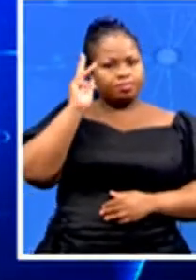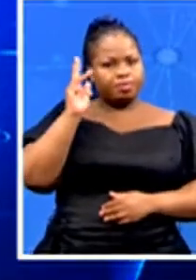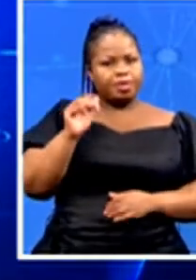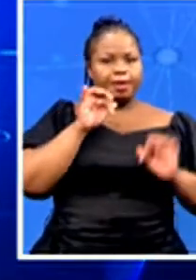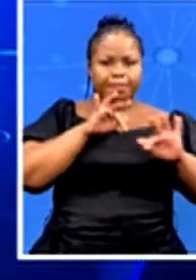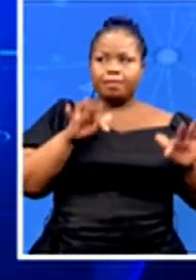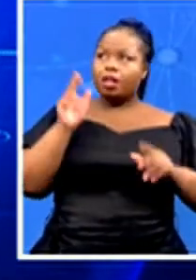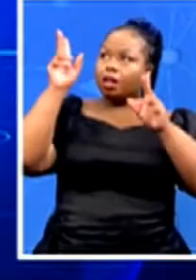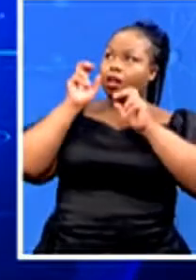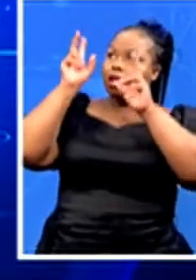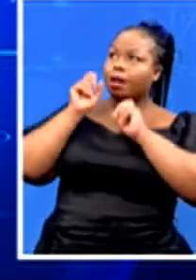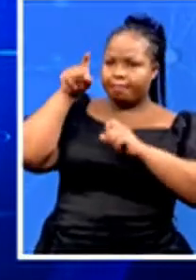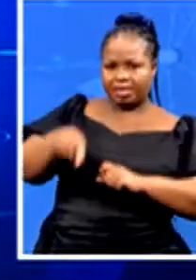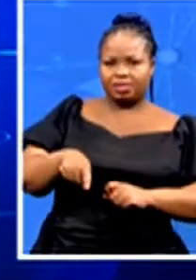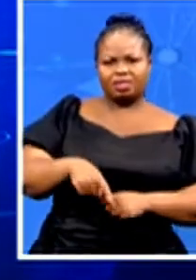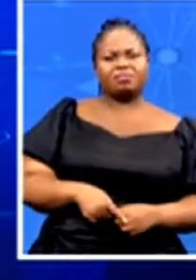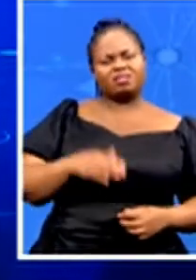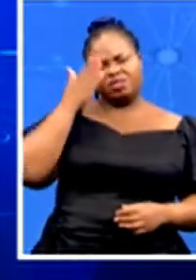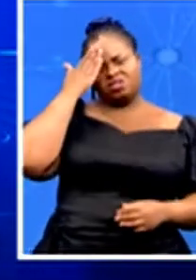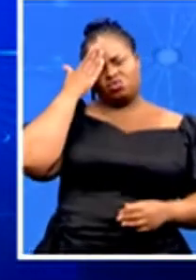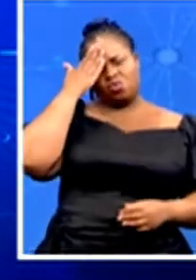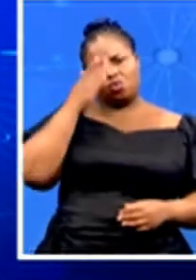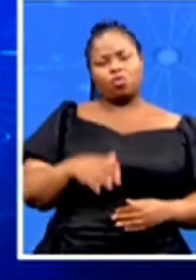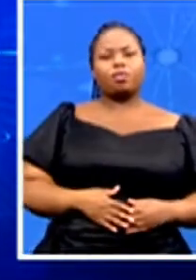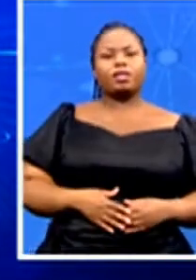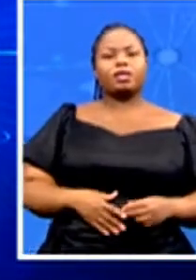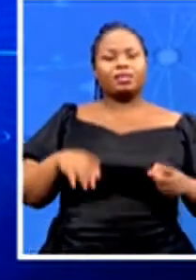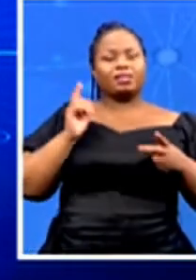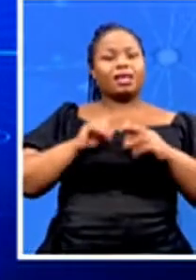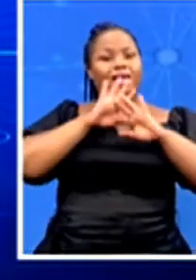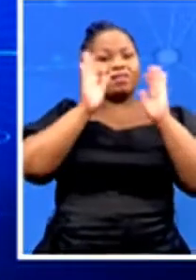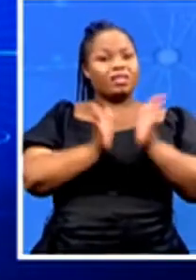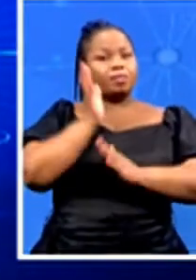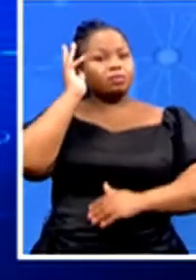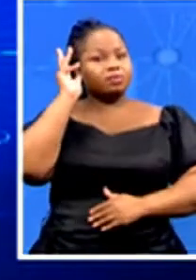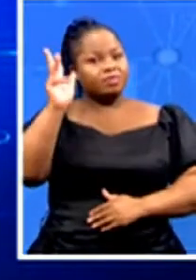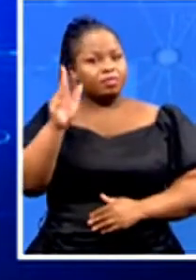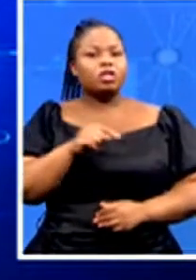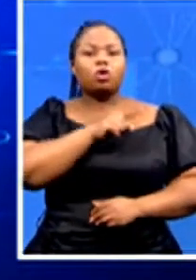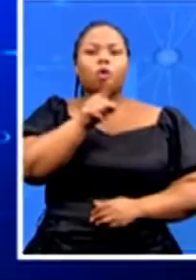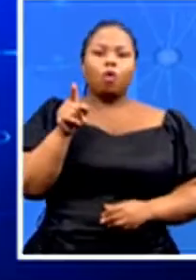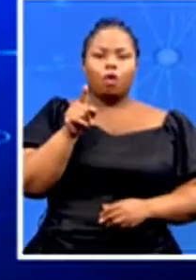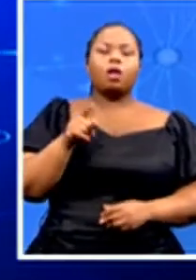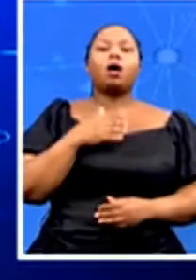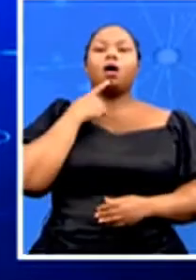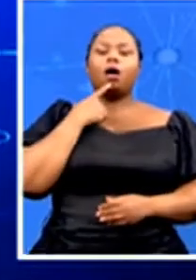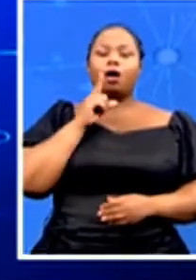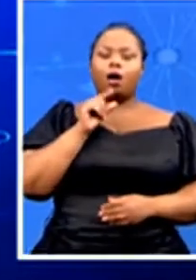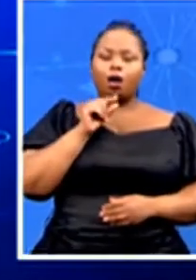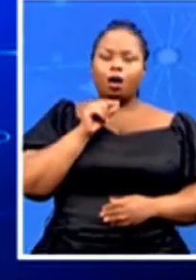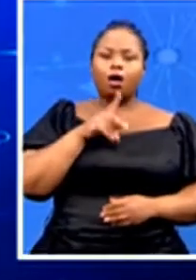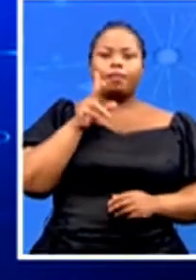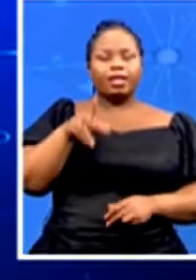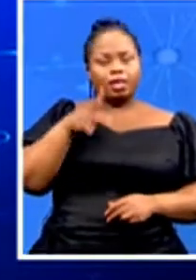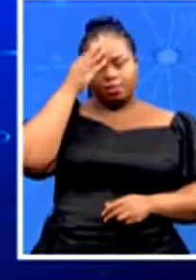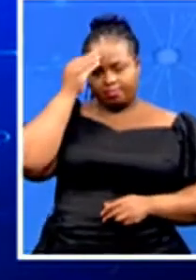know that what I am engaging on is going to be taken into consideration. What is the point of engaging in this meaningful public